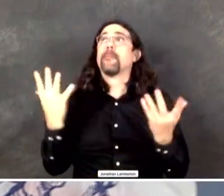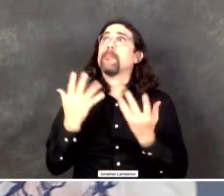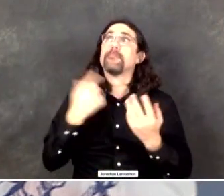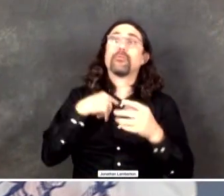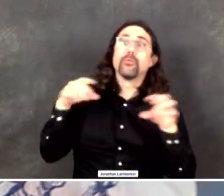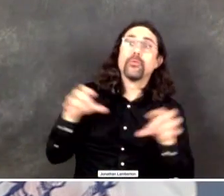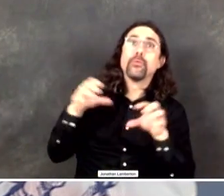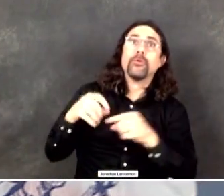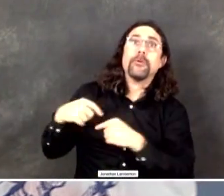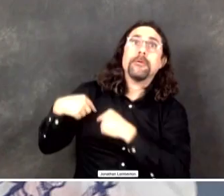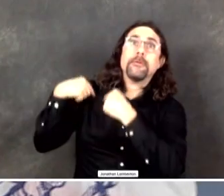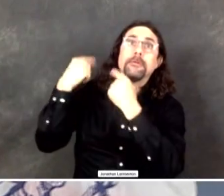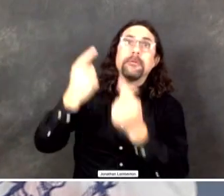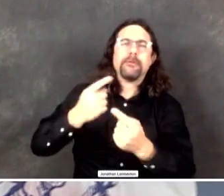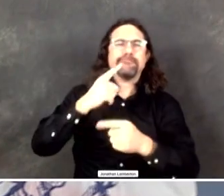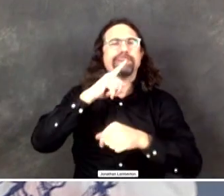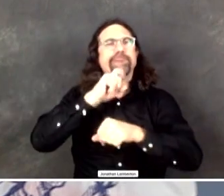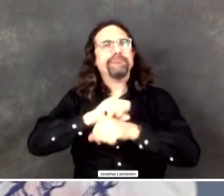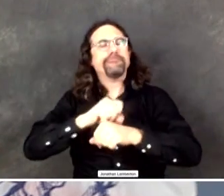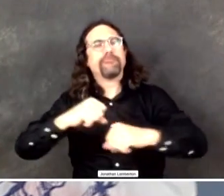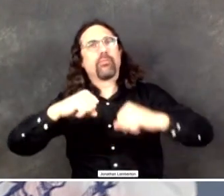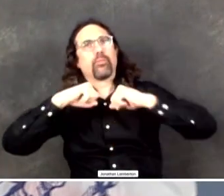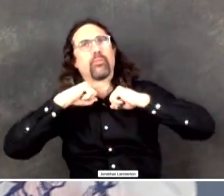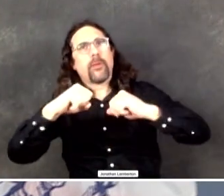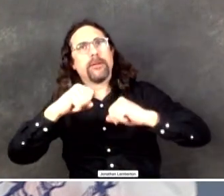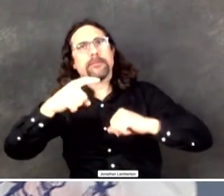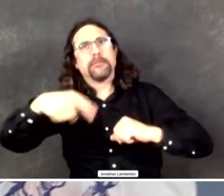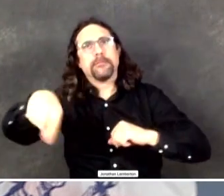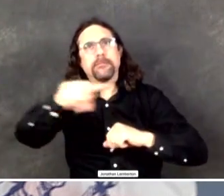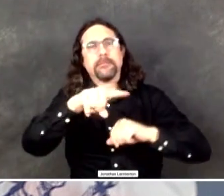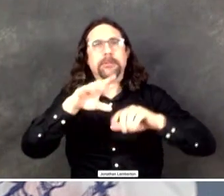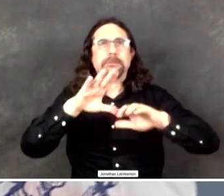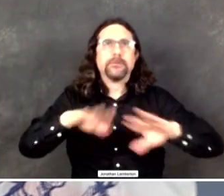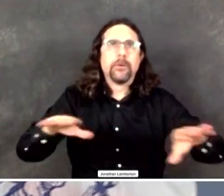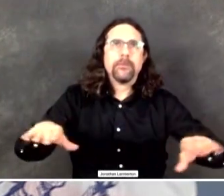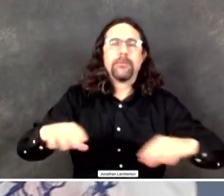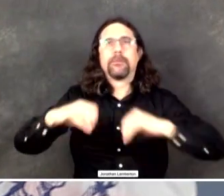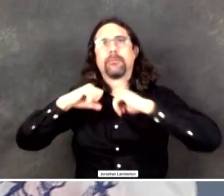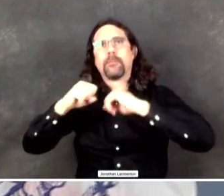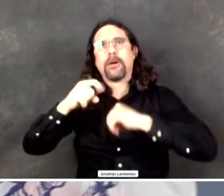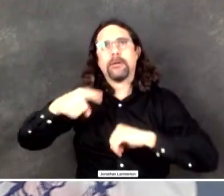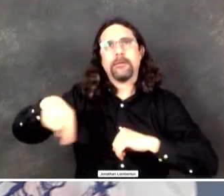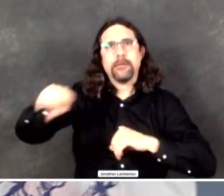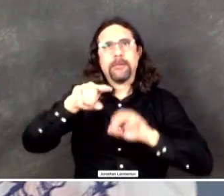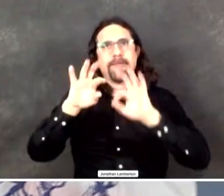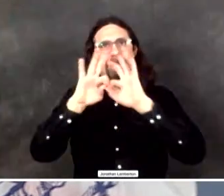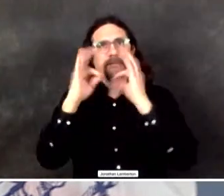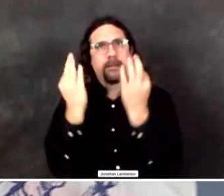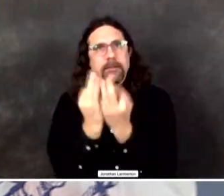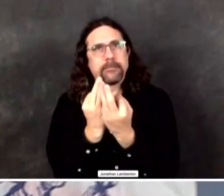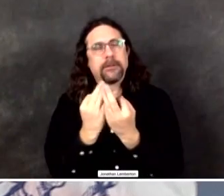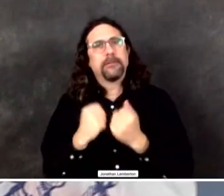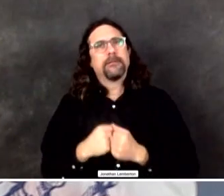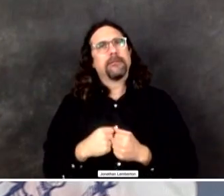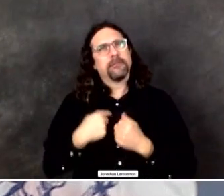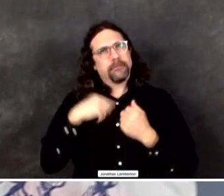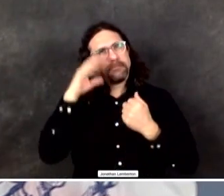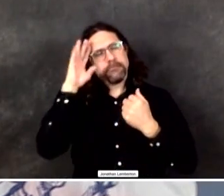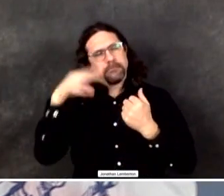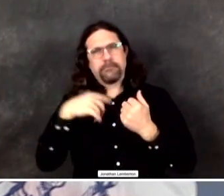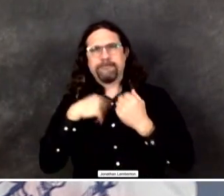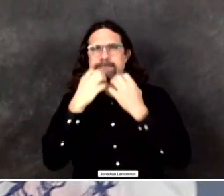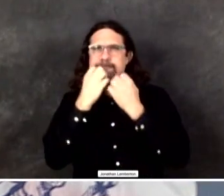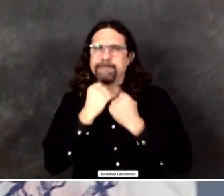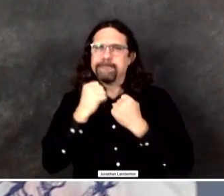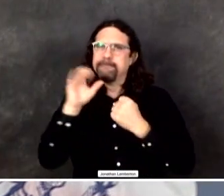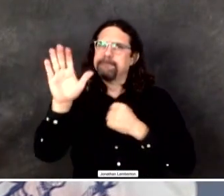through so much, but we have to work constantly to make sure that this ends. This is the thing we all have to be focused on.